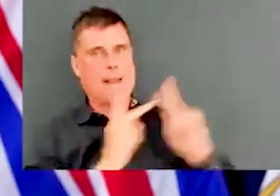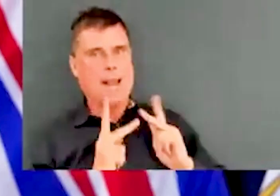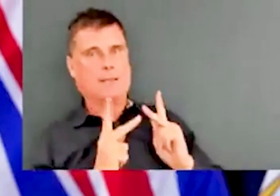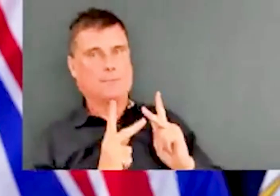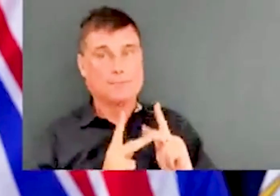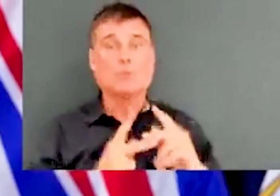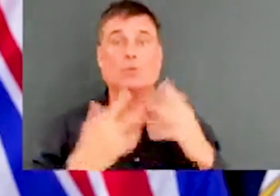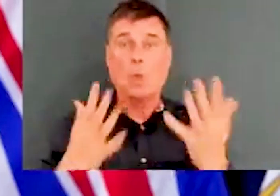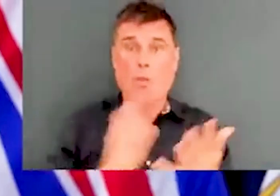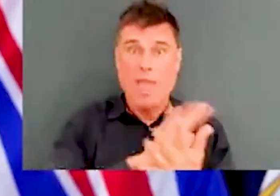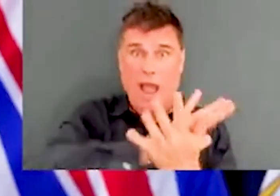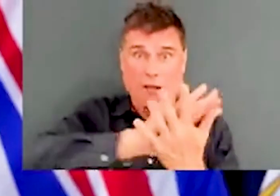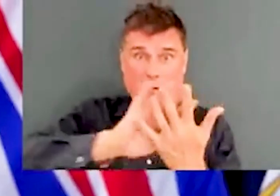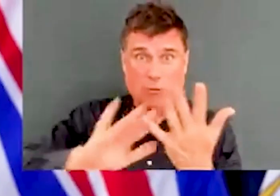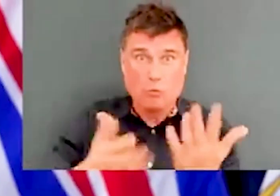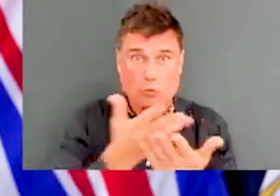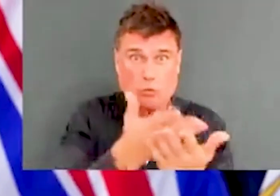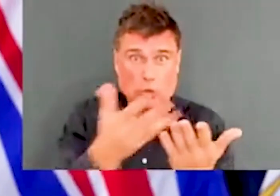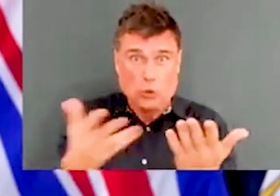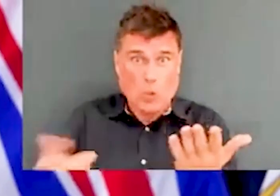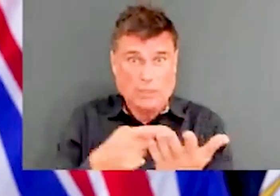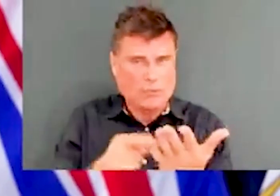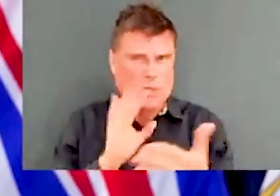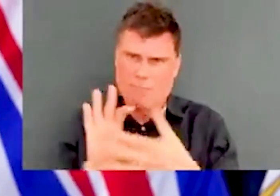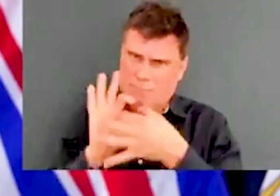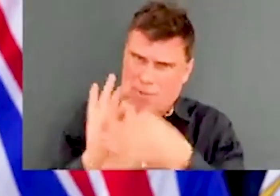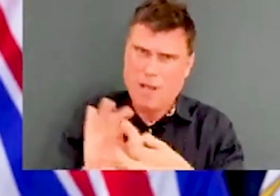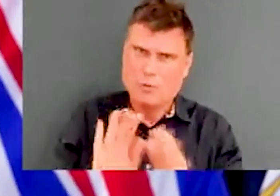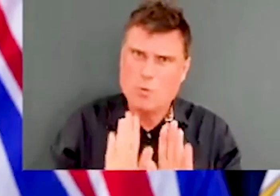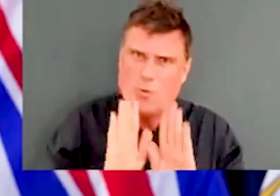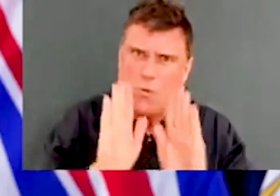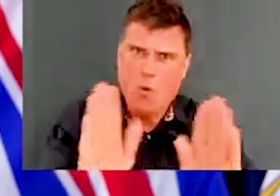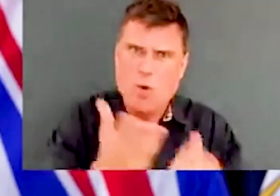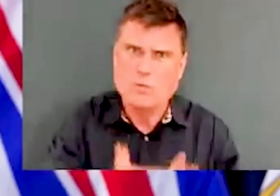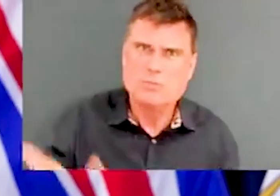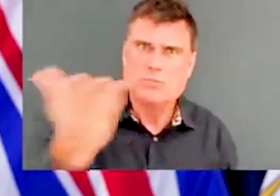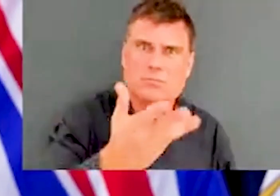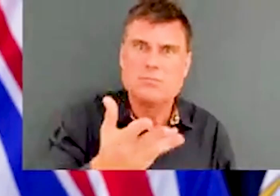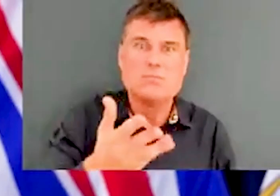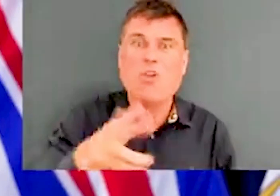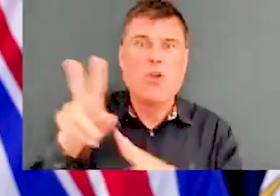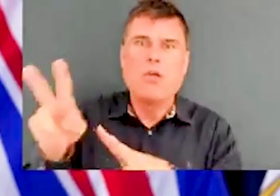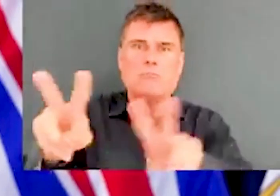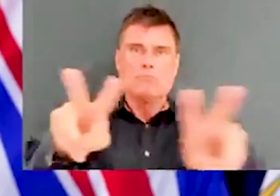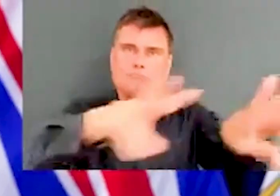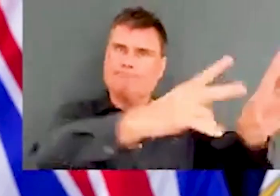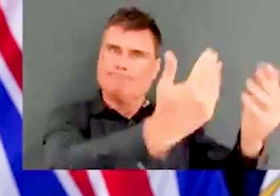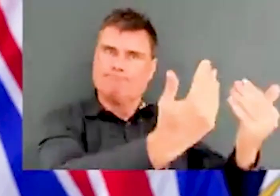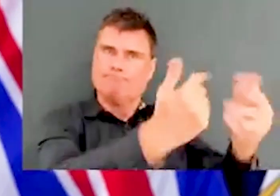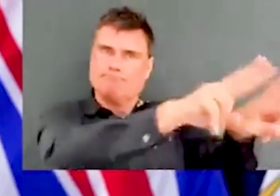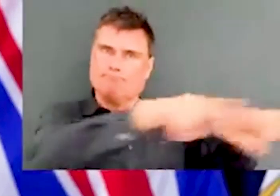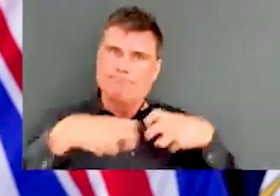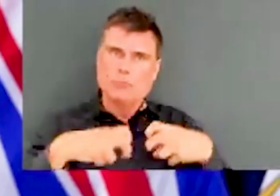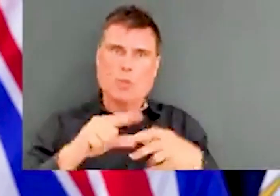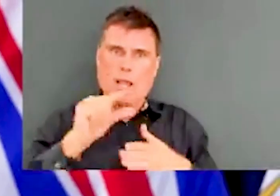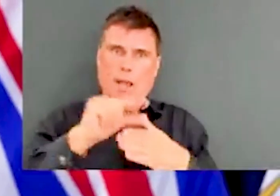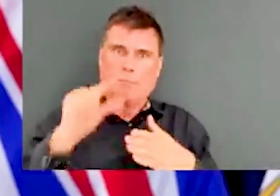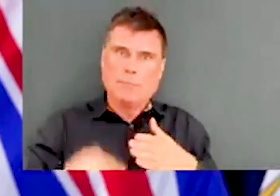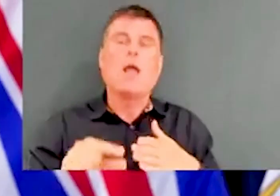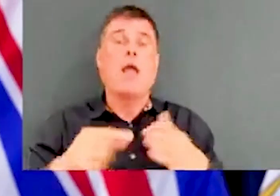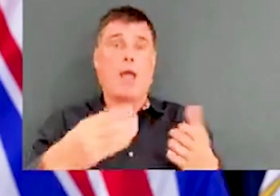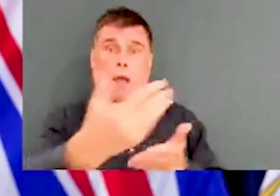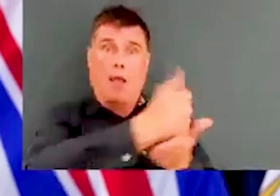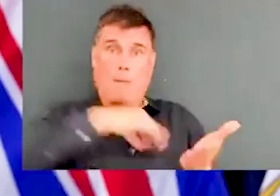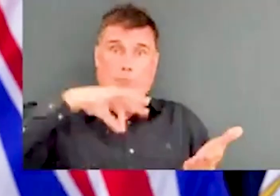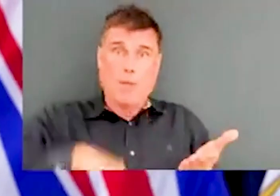deliver those critically important services that everybody wants to see here in a province as rich and dynamic as British Columbia. So I'll ask